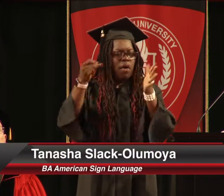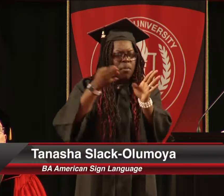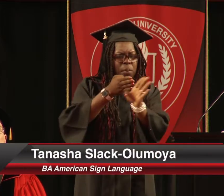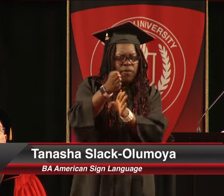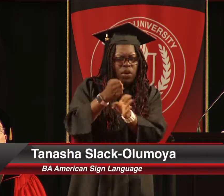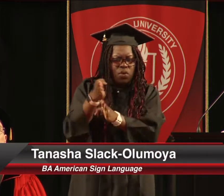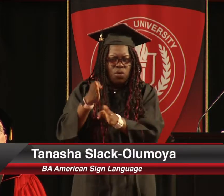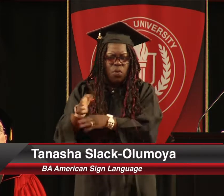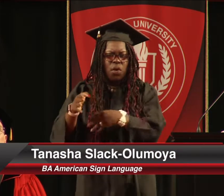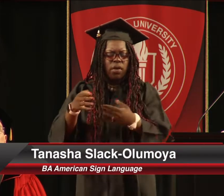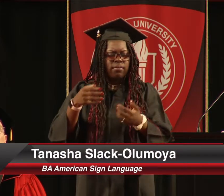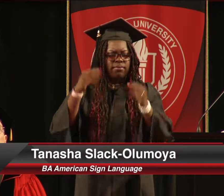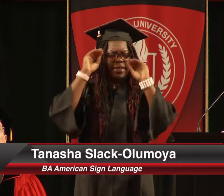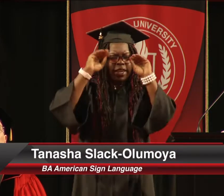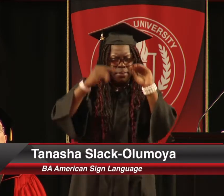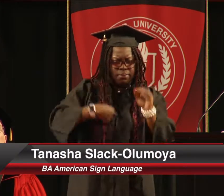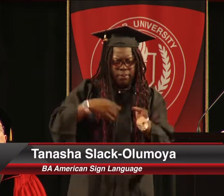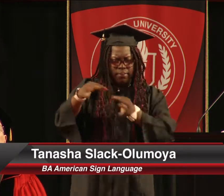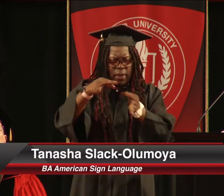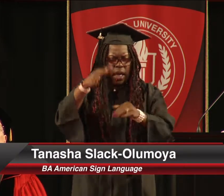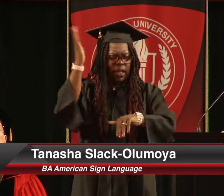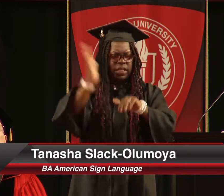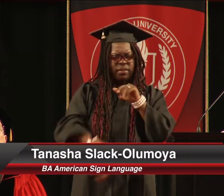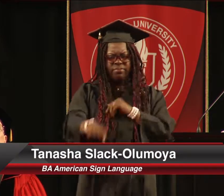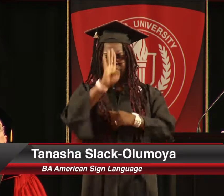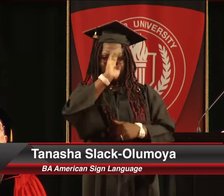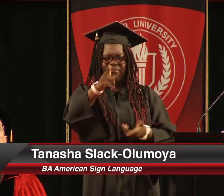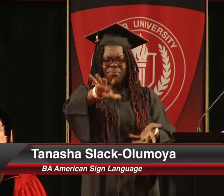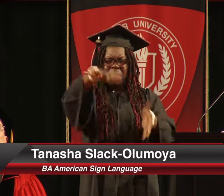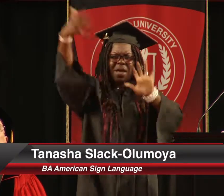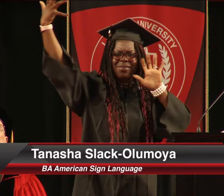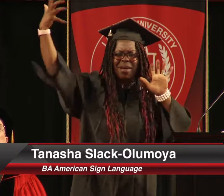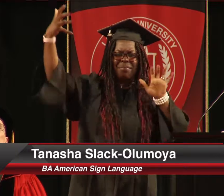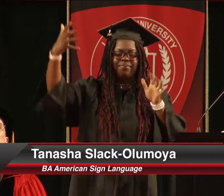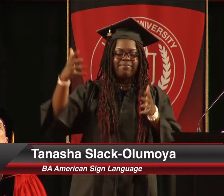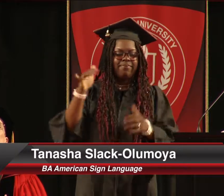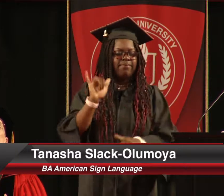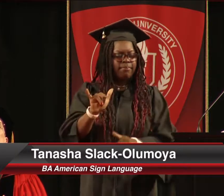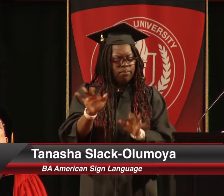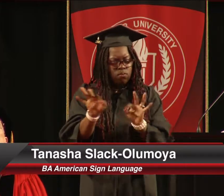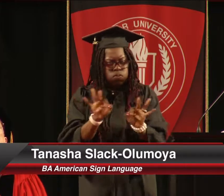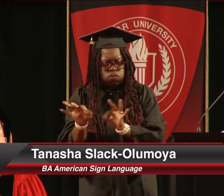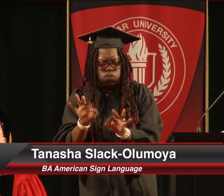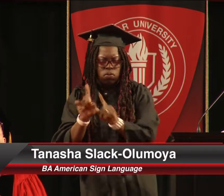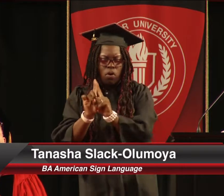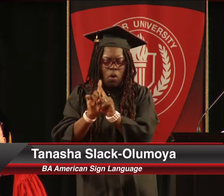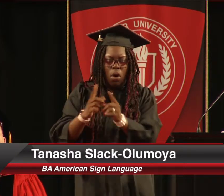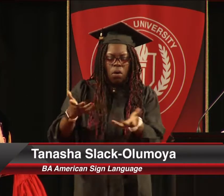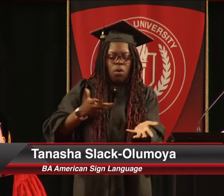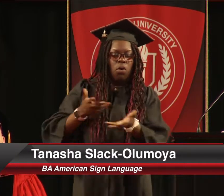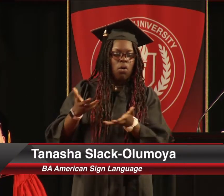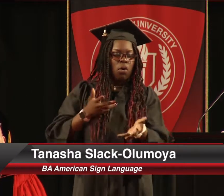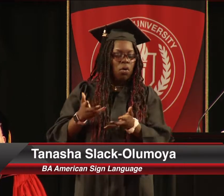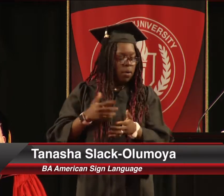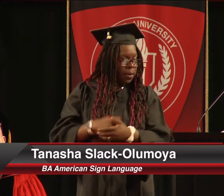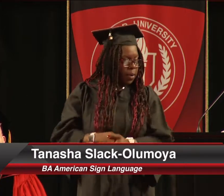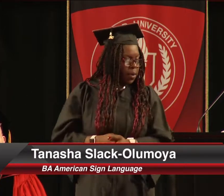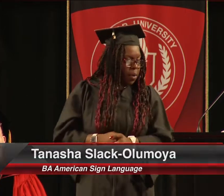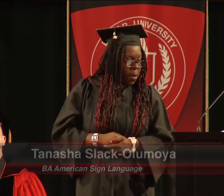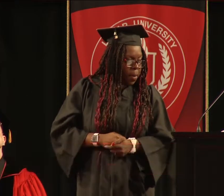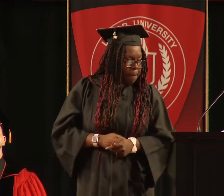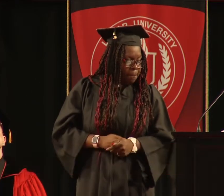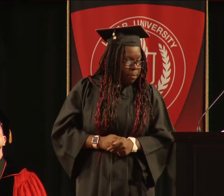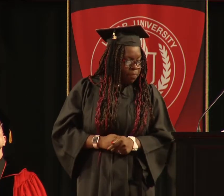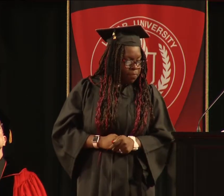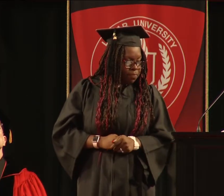with faculty and mentors on professionalism, and they taught me through mentoring instead of just telling me you made